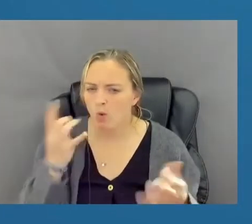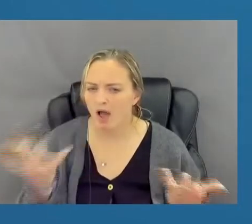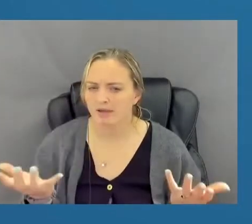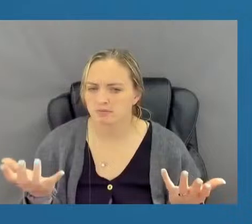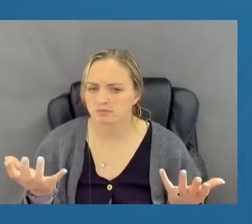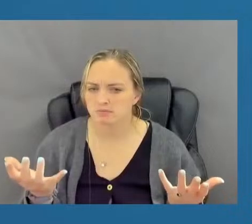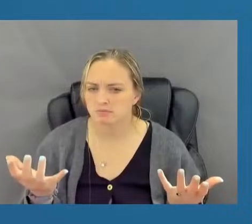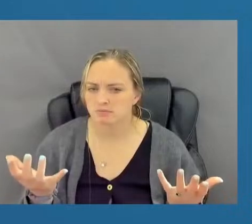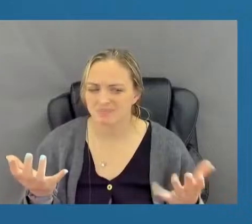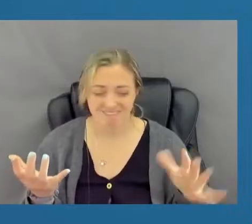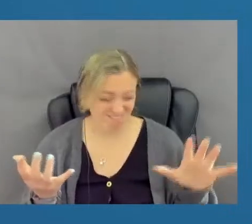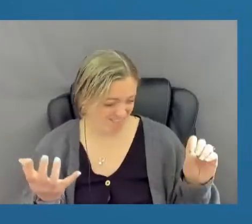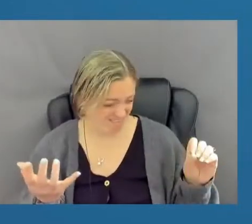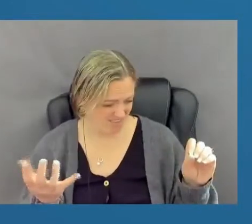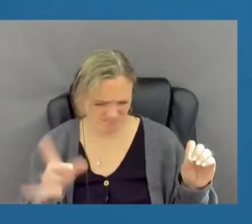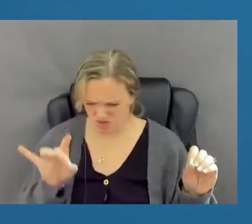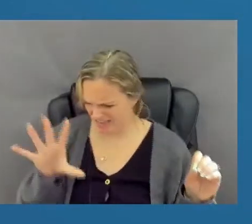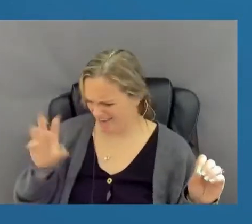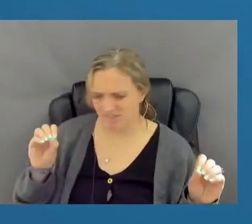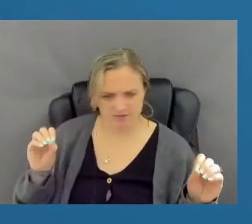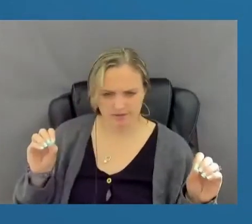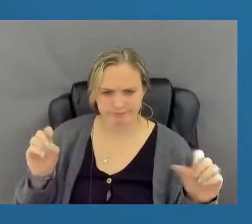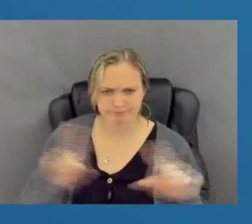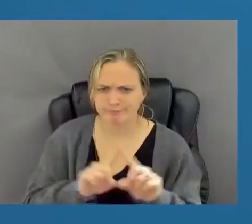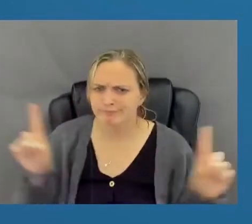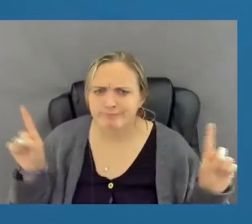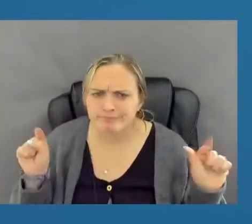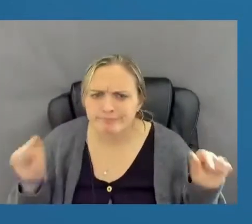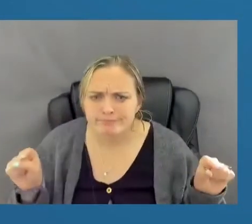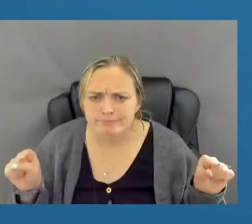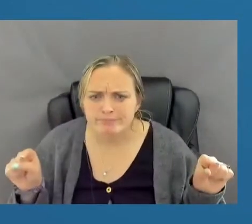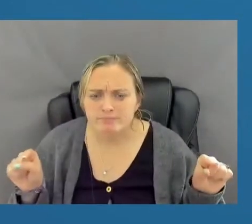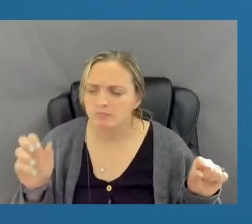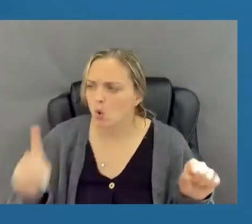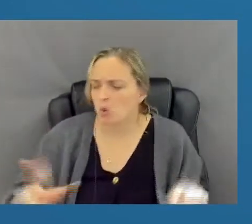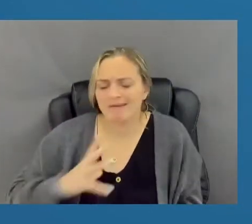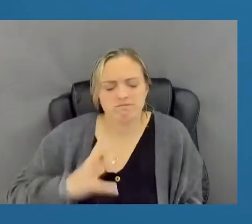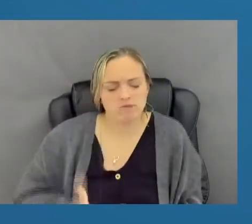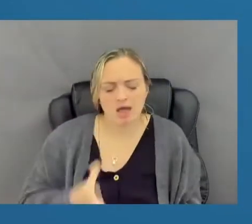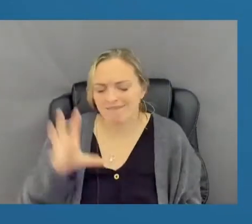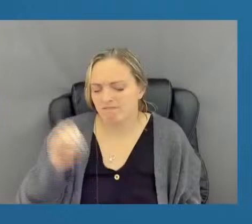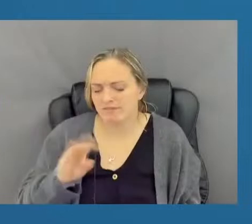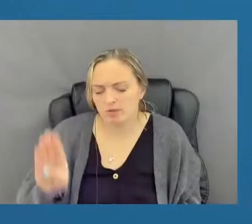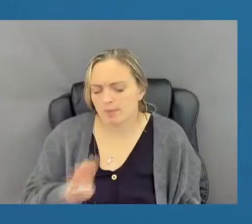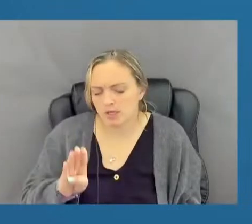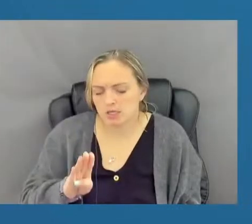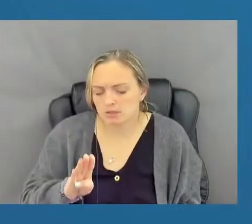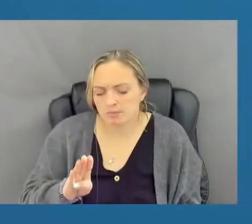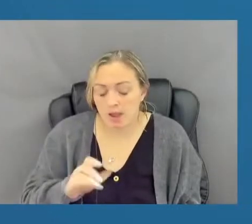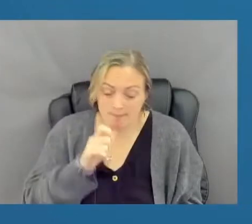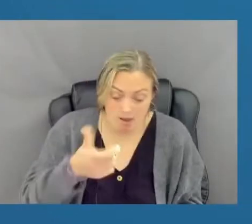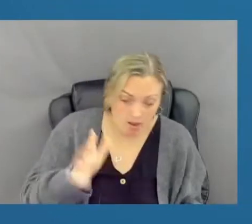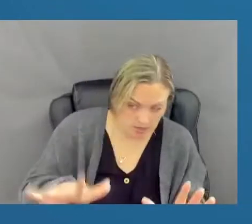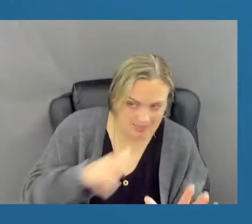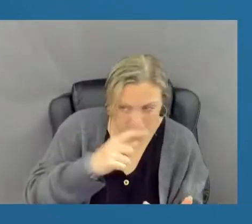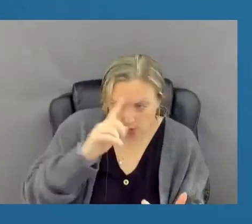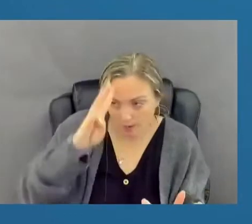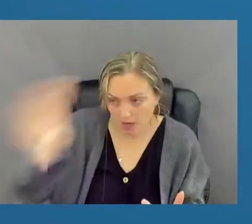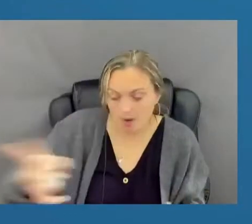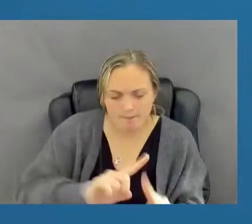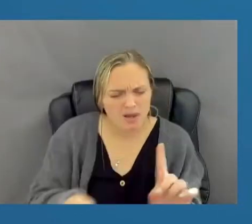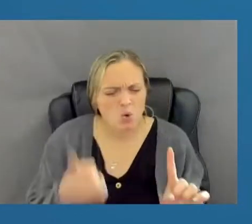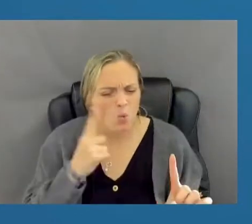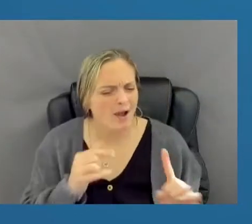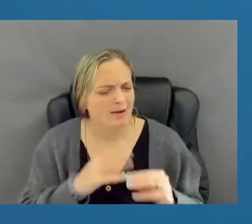Okay, let's grant you the $50 billion, which I actually don't grant you because I think you're making that up. But why do you need so much